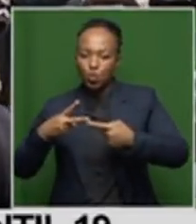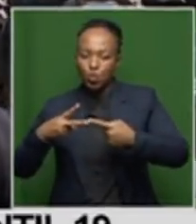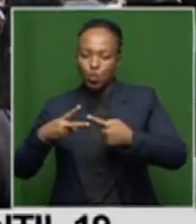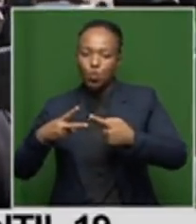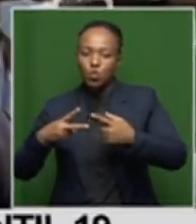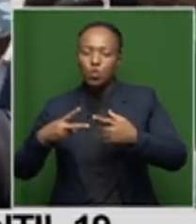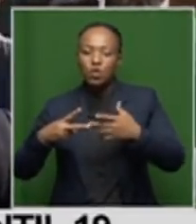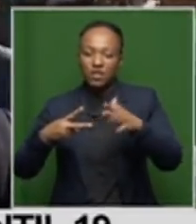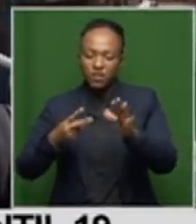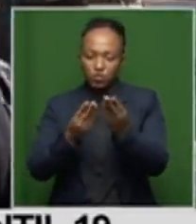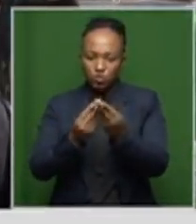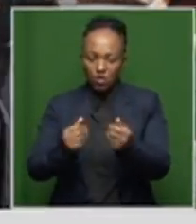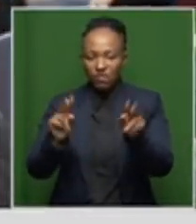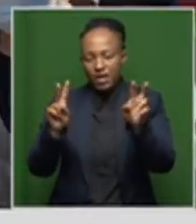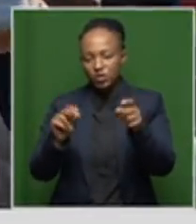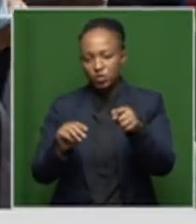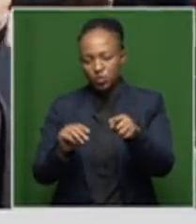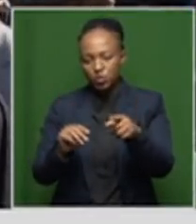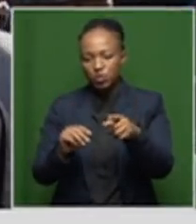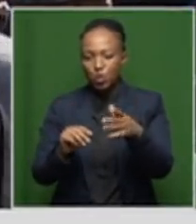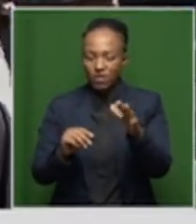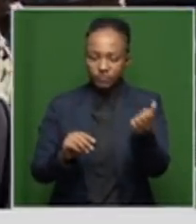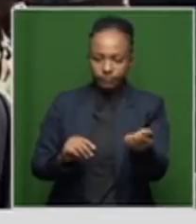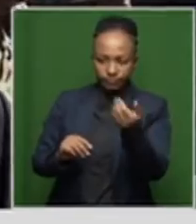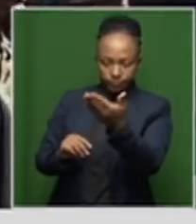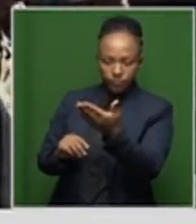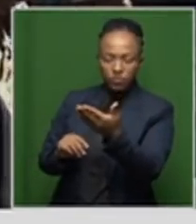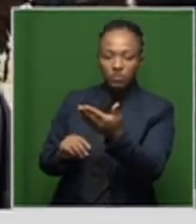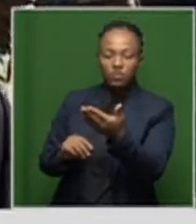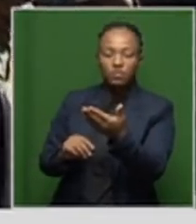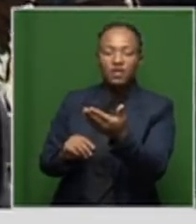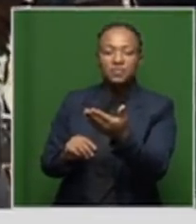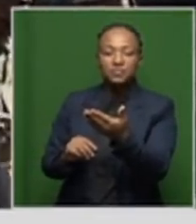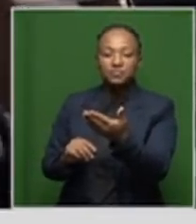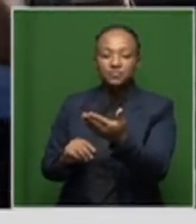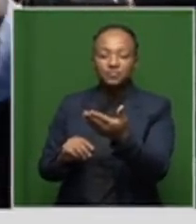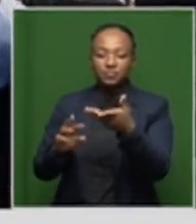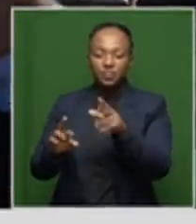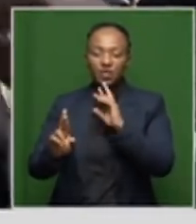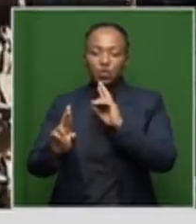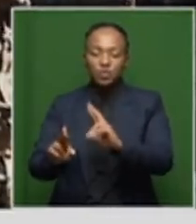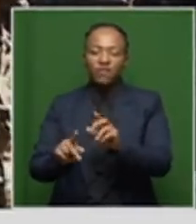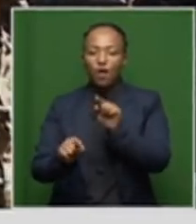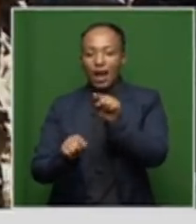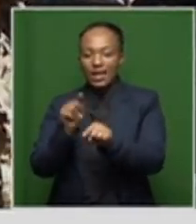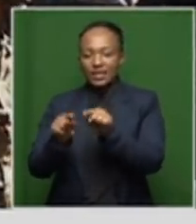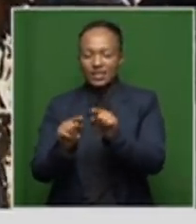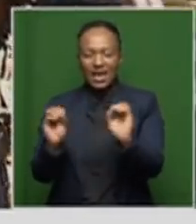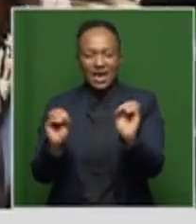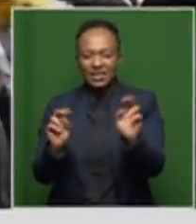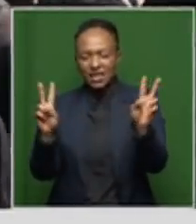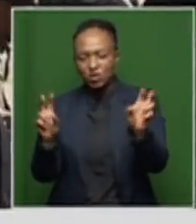the issues that put before the in terms of the allegation, though there was no issue